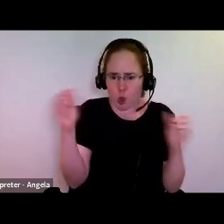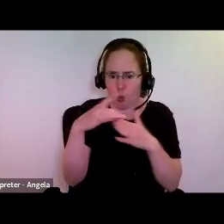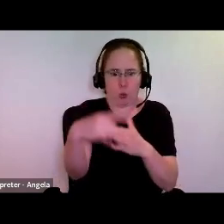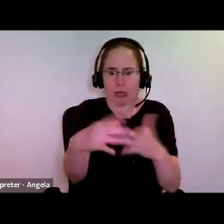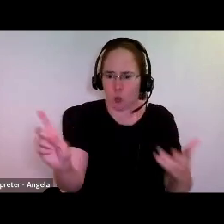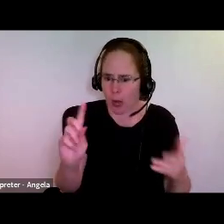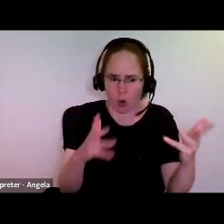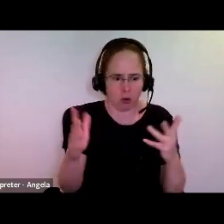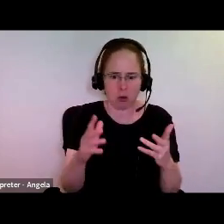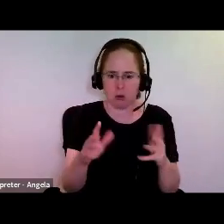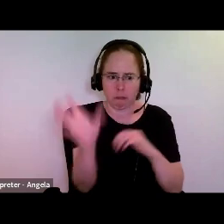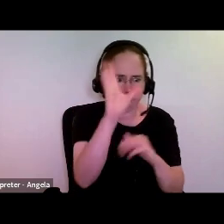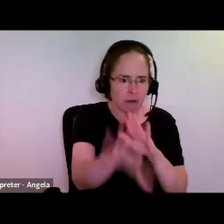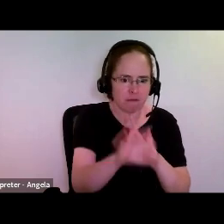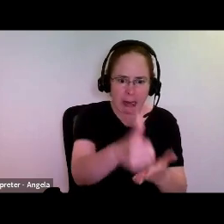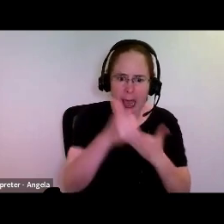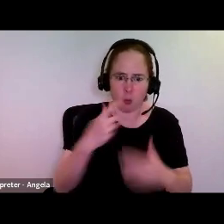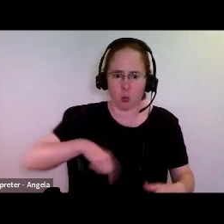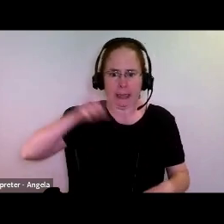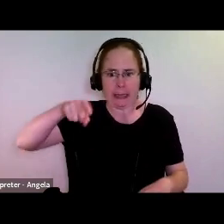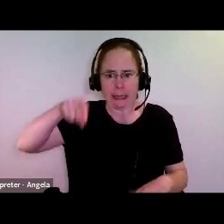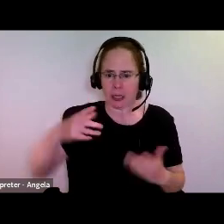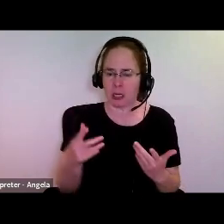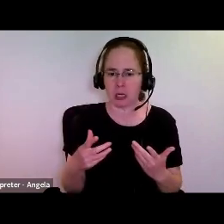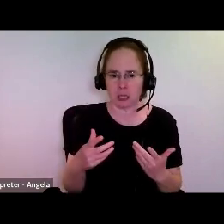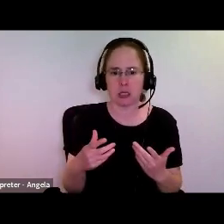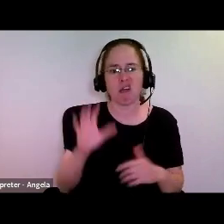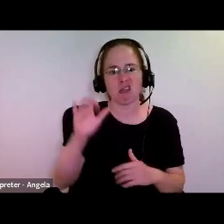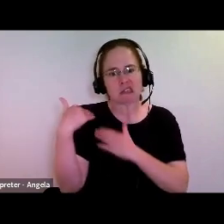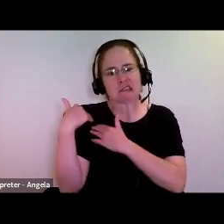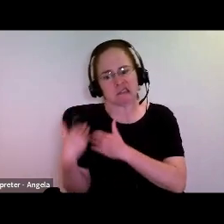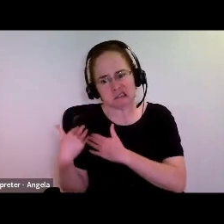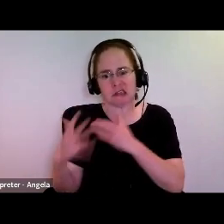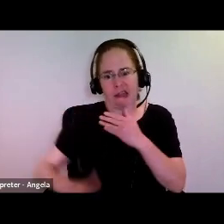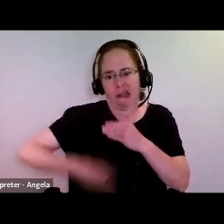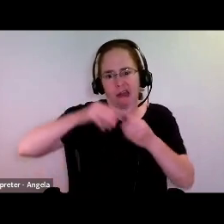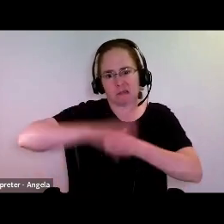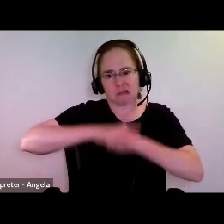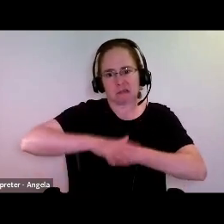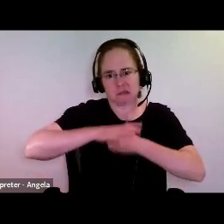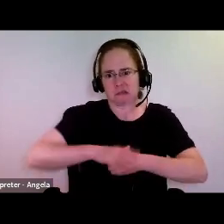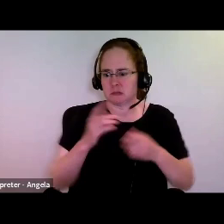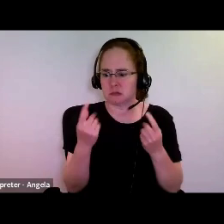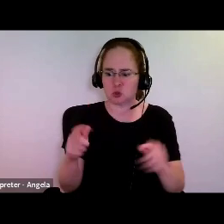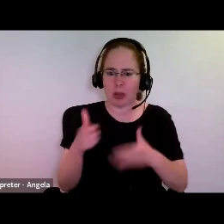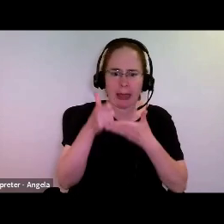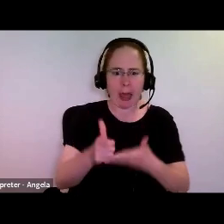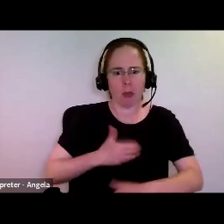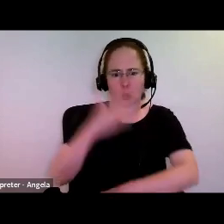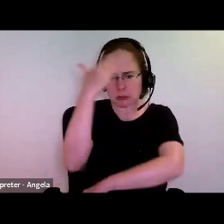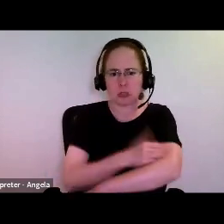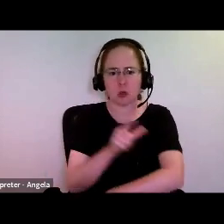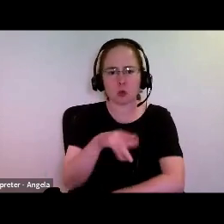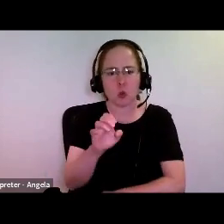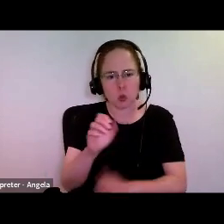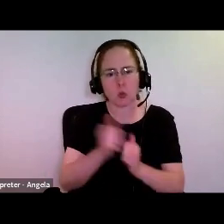to get the help that was going to be needed was an added pressure all along, trying to help Luke